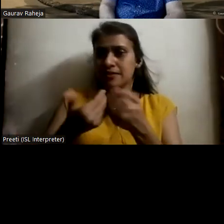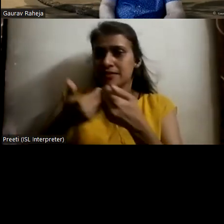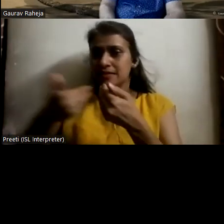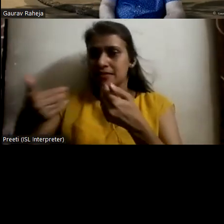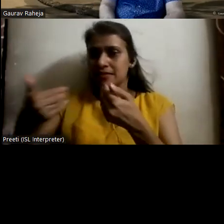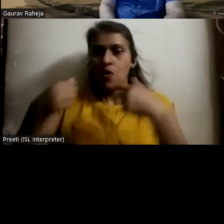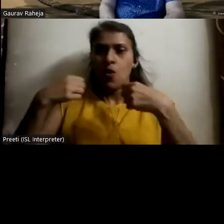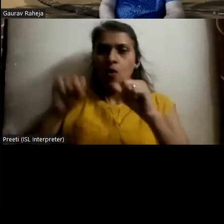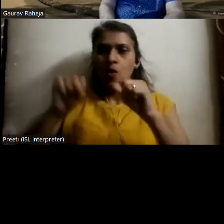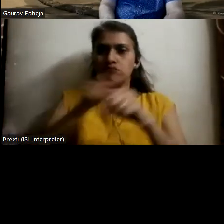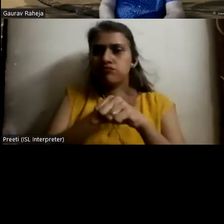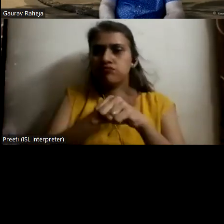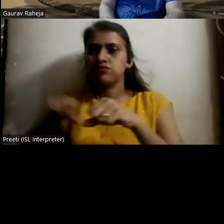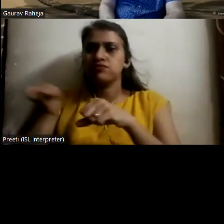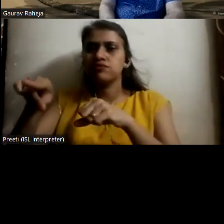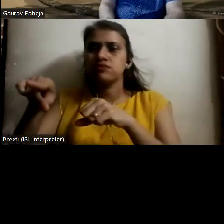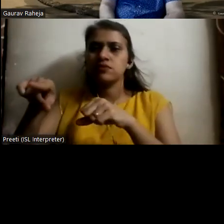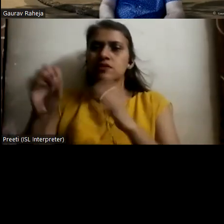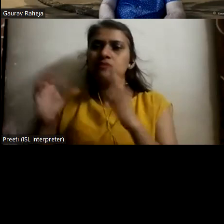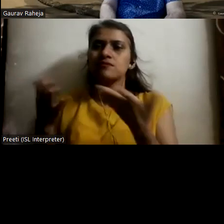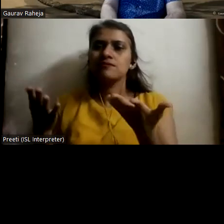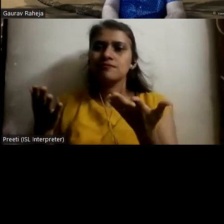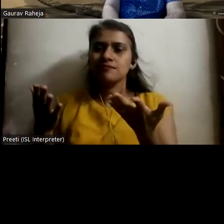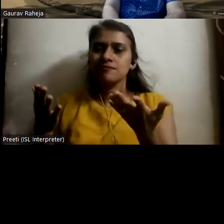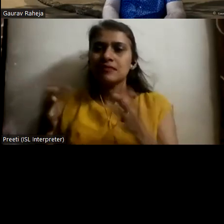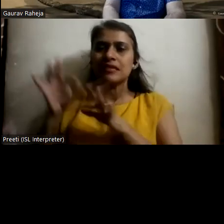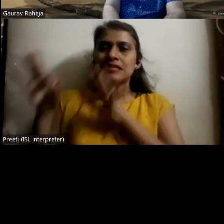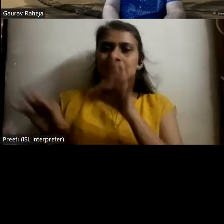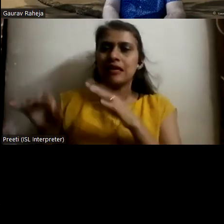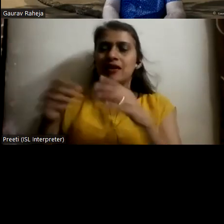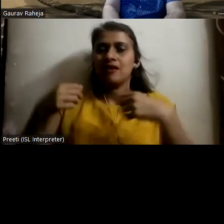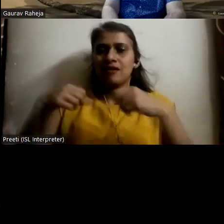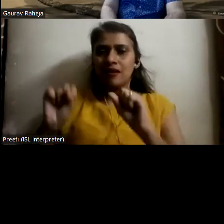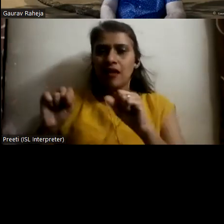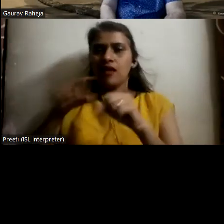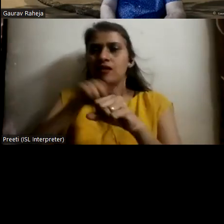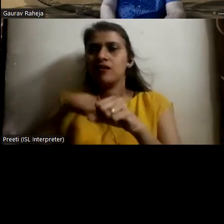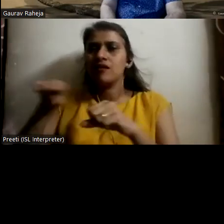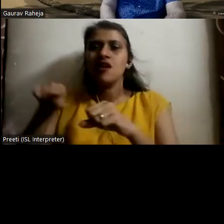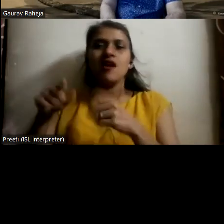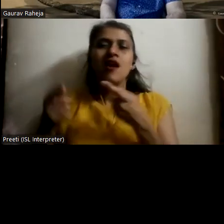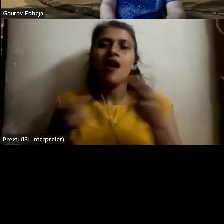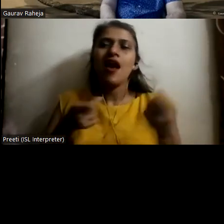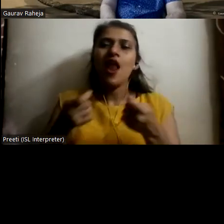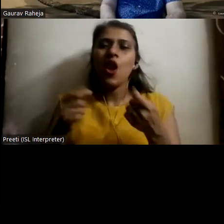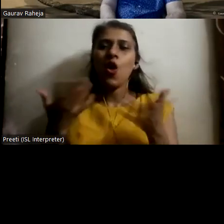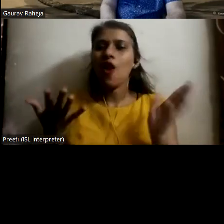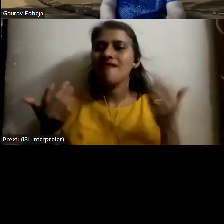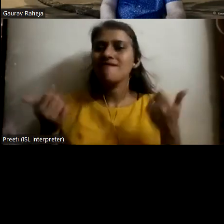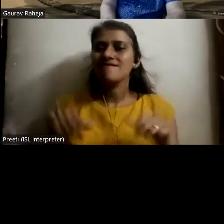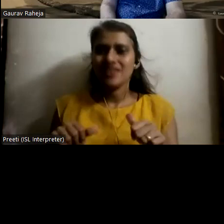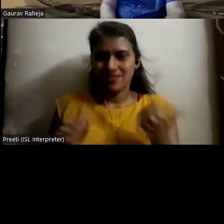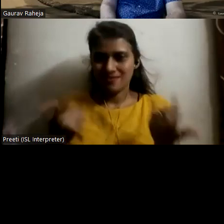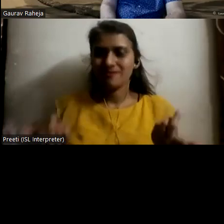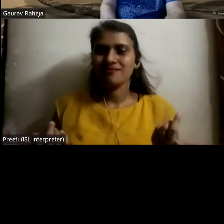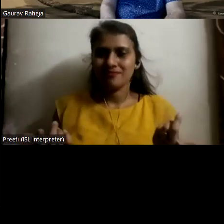motorcyclists started using that because the social behavior could not be controlled. How much penalty